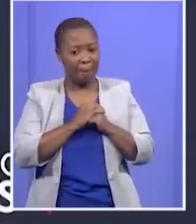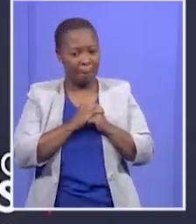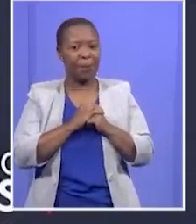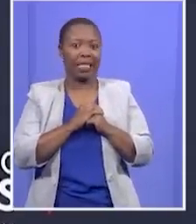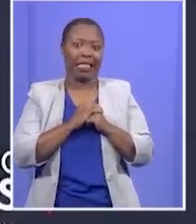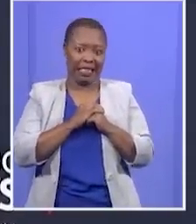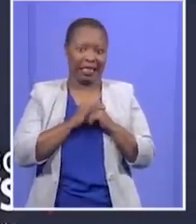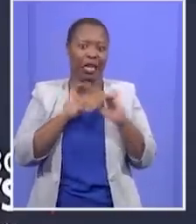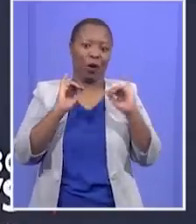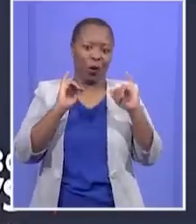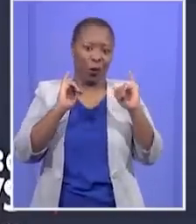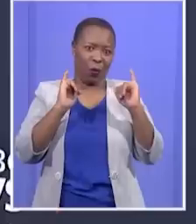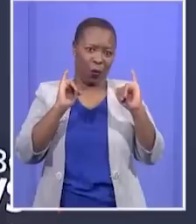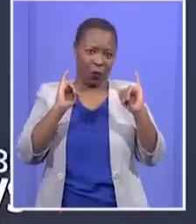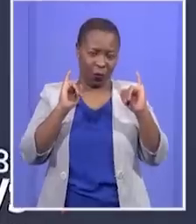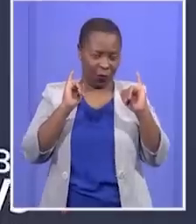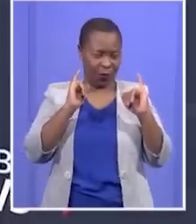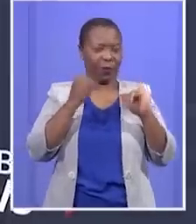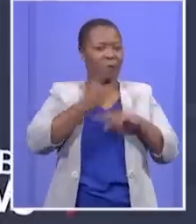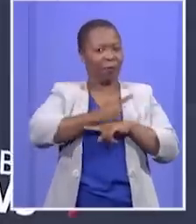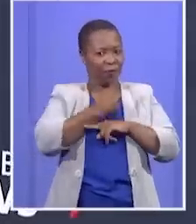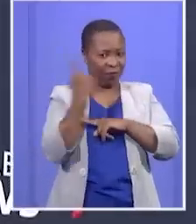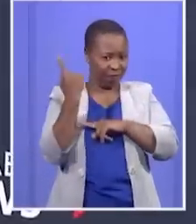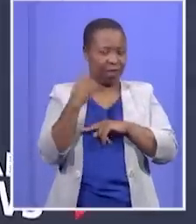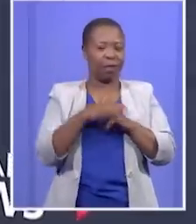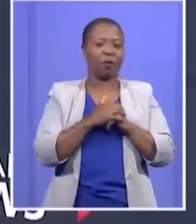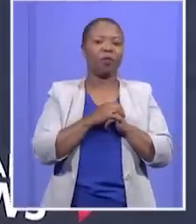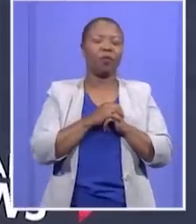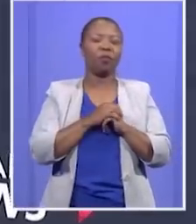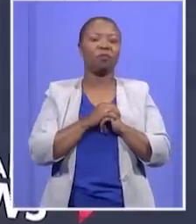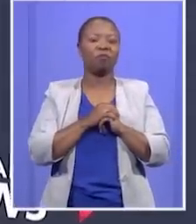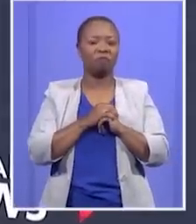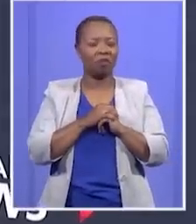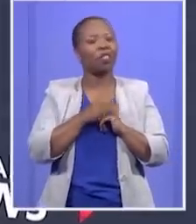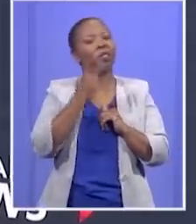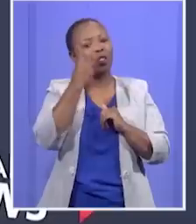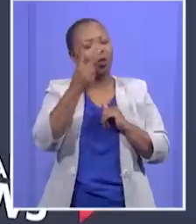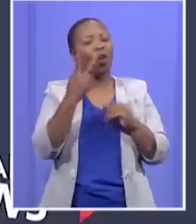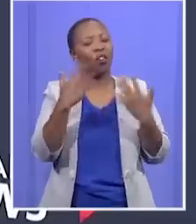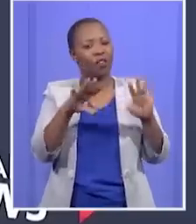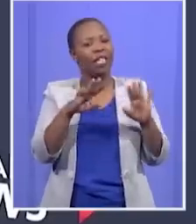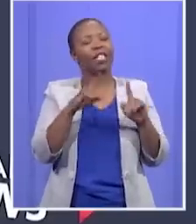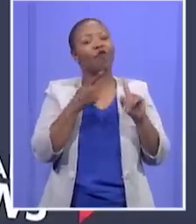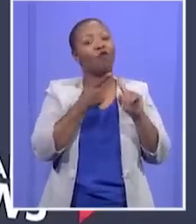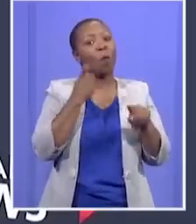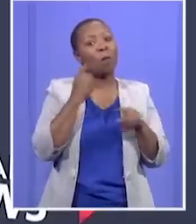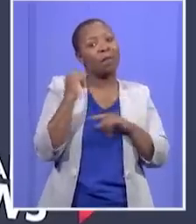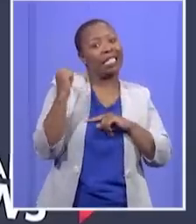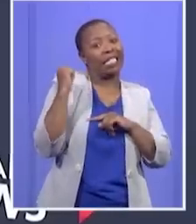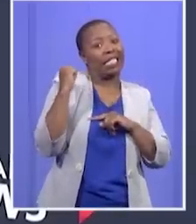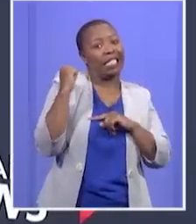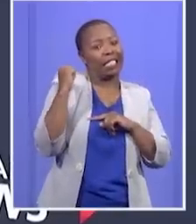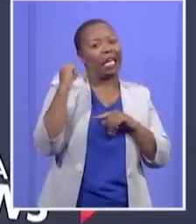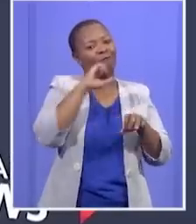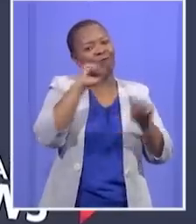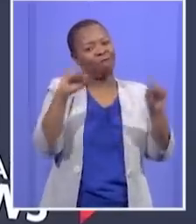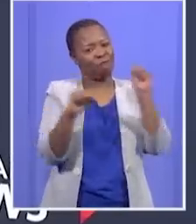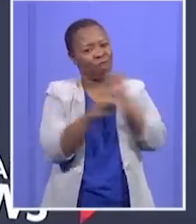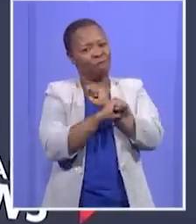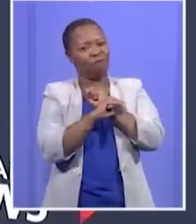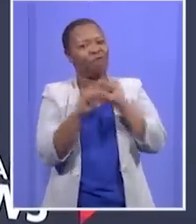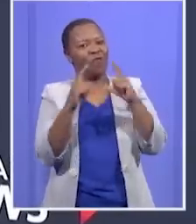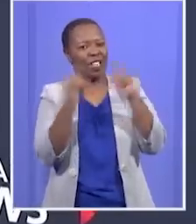hectic day, as we saw that the business of the day of yesterday was actually concluded this morning.